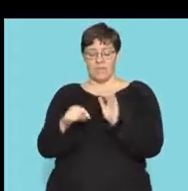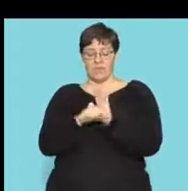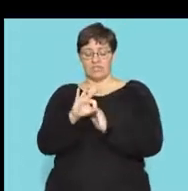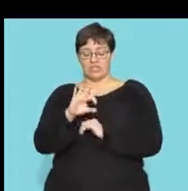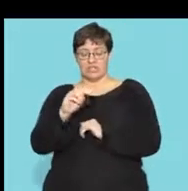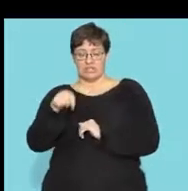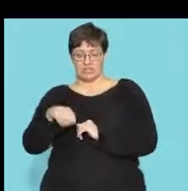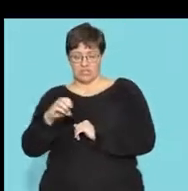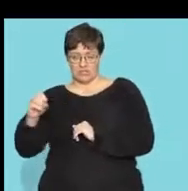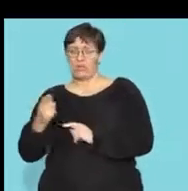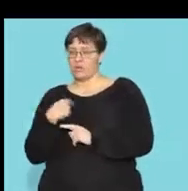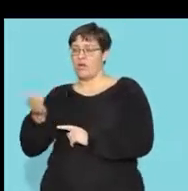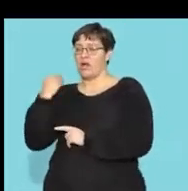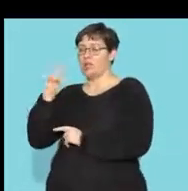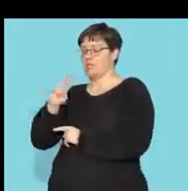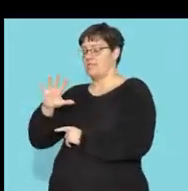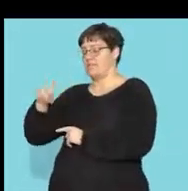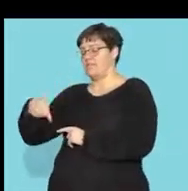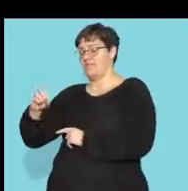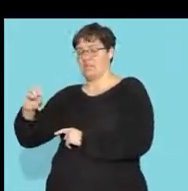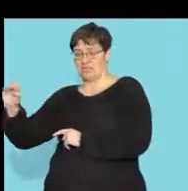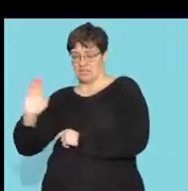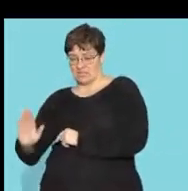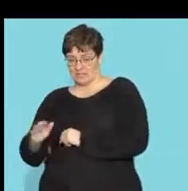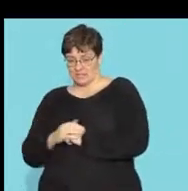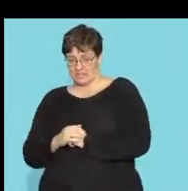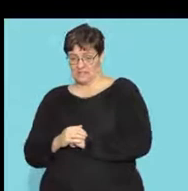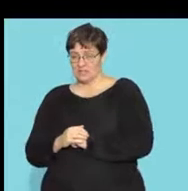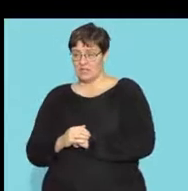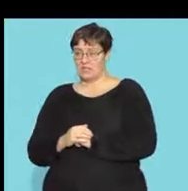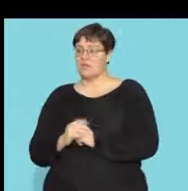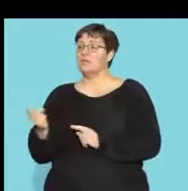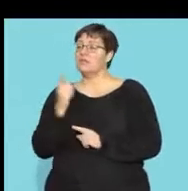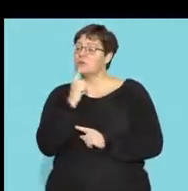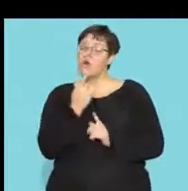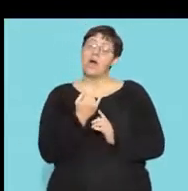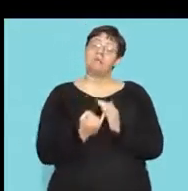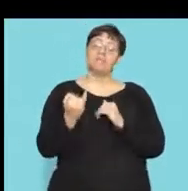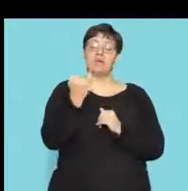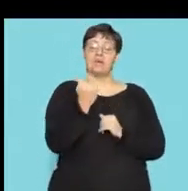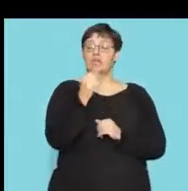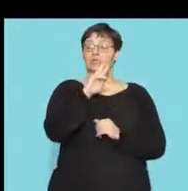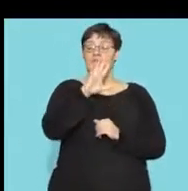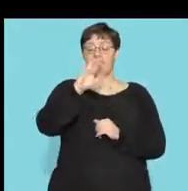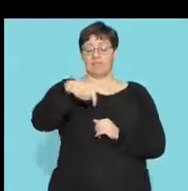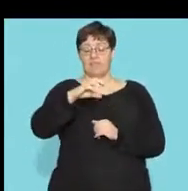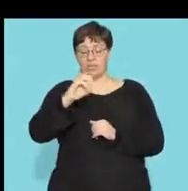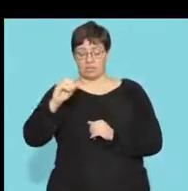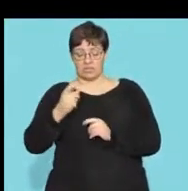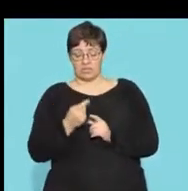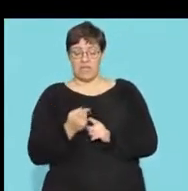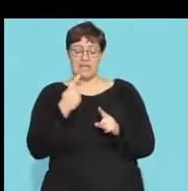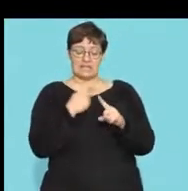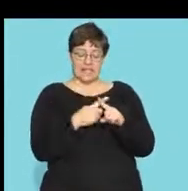old of 25,000. So therefore, if we work out our interest on the initial investment, It's your 25,000 times